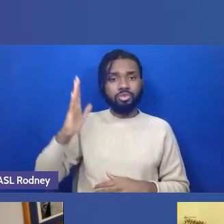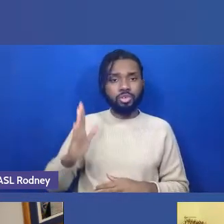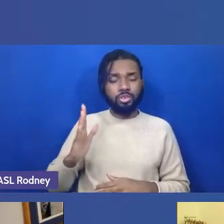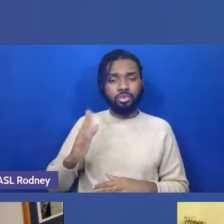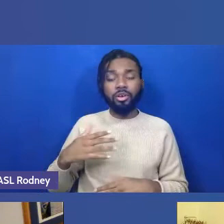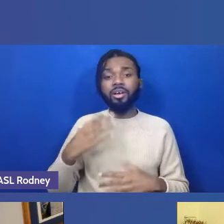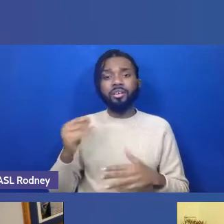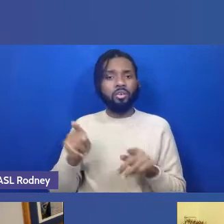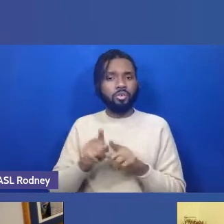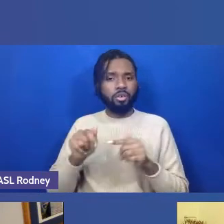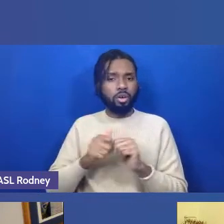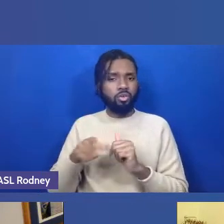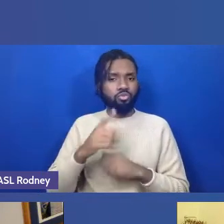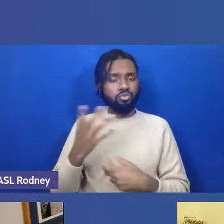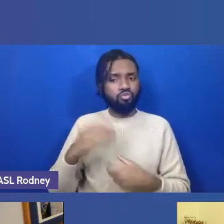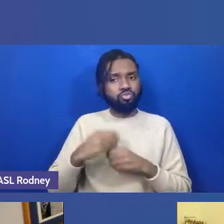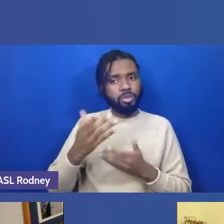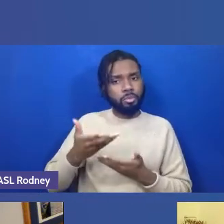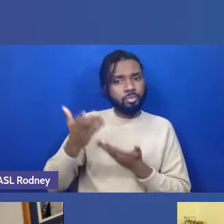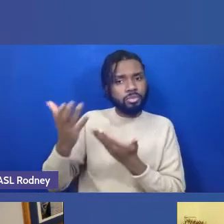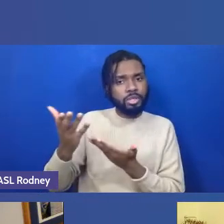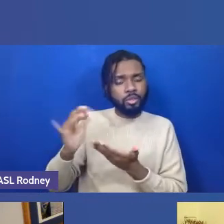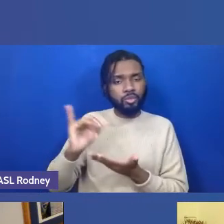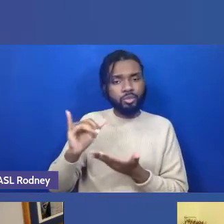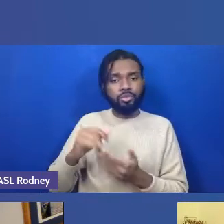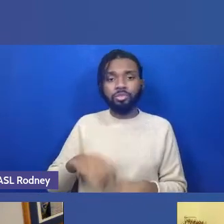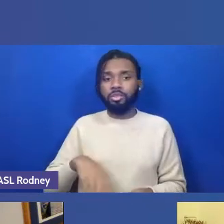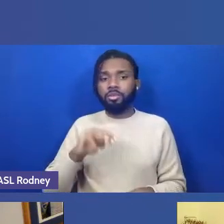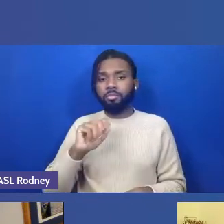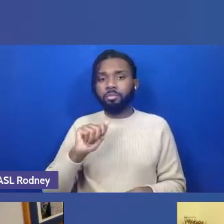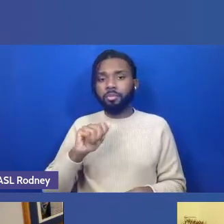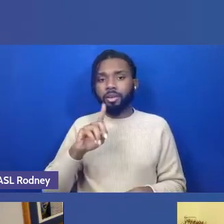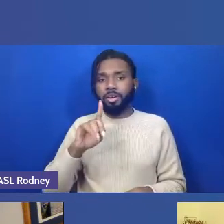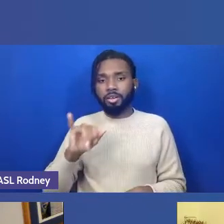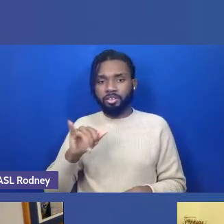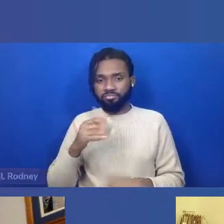not? And Maddie, I'm going to start by throwing it over to you.